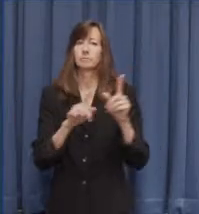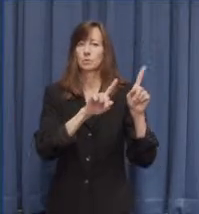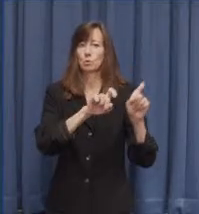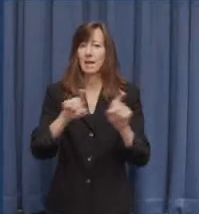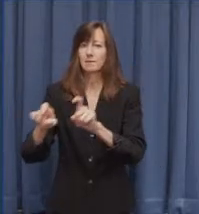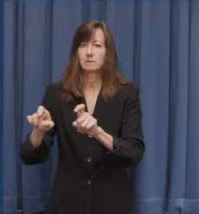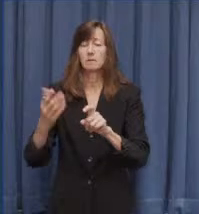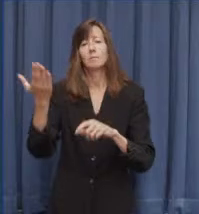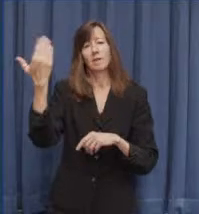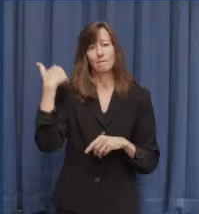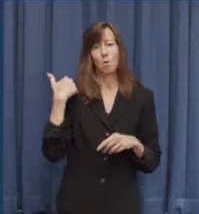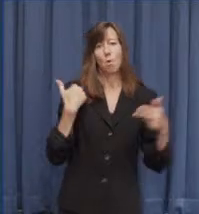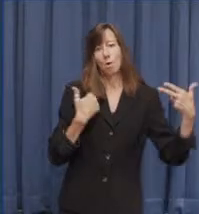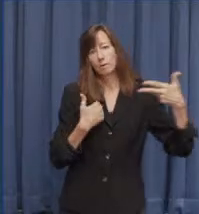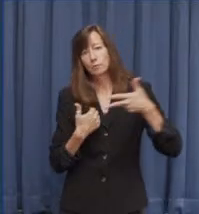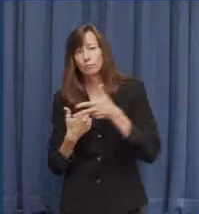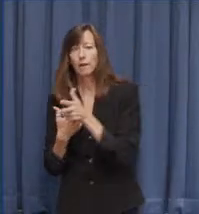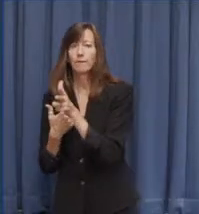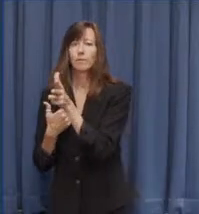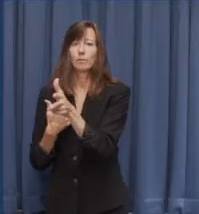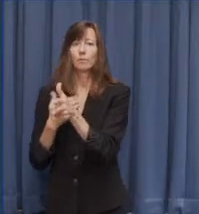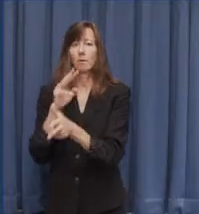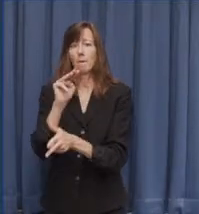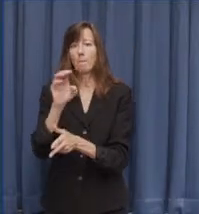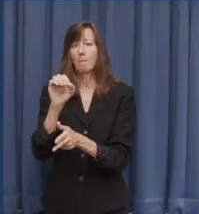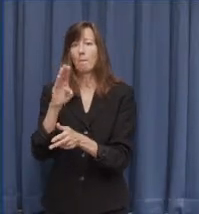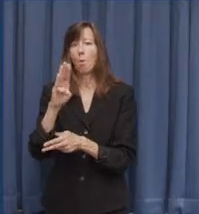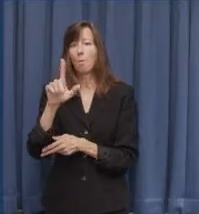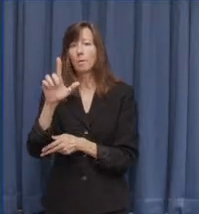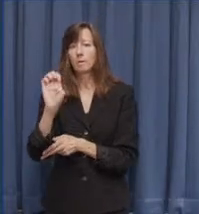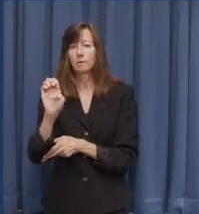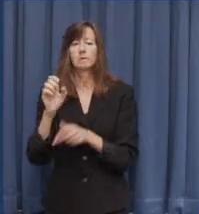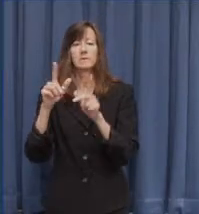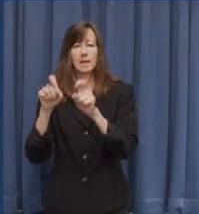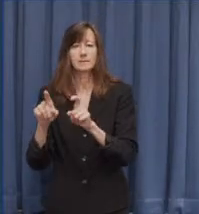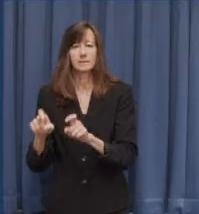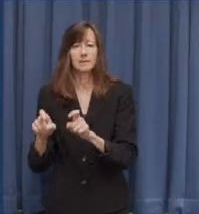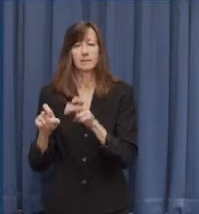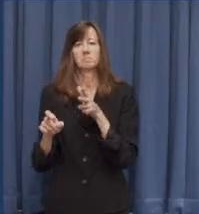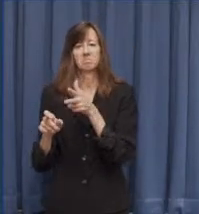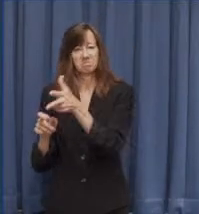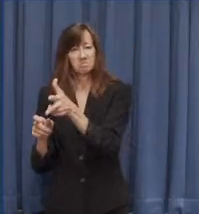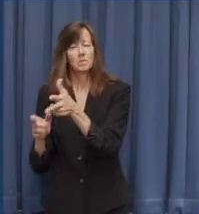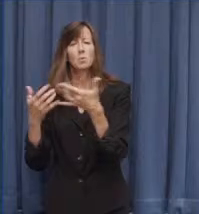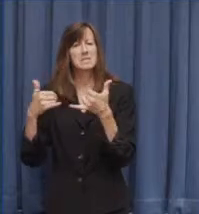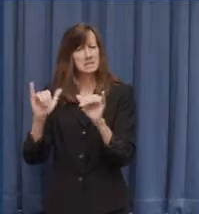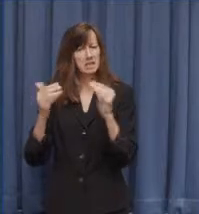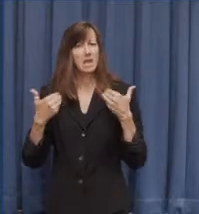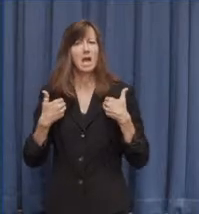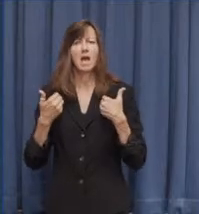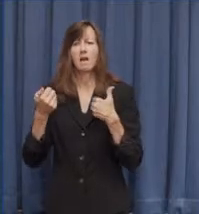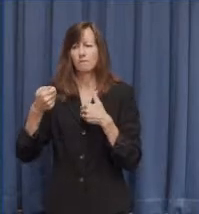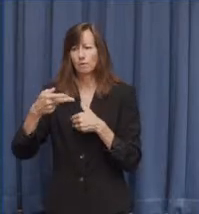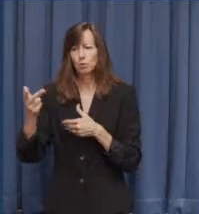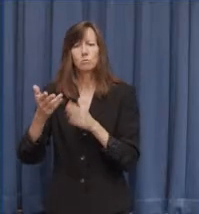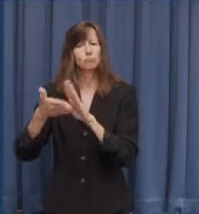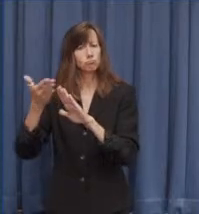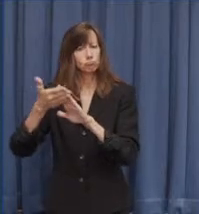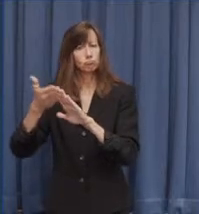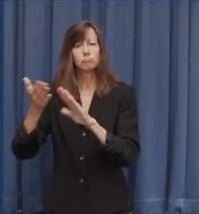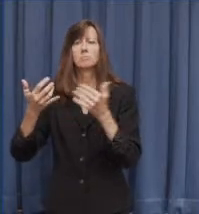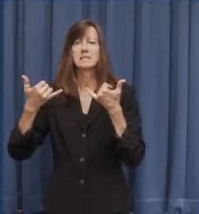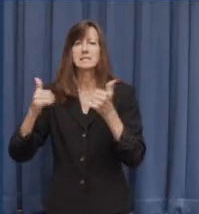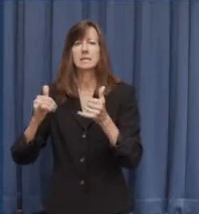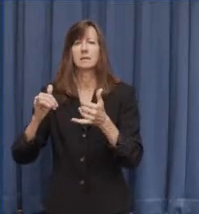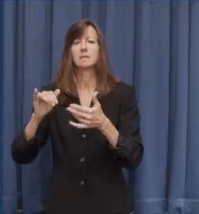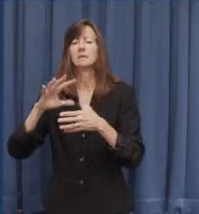the drive up, what we call mobile testing sites. We still have several of those going.